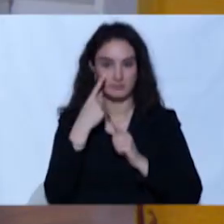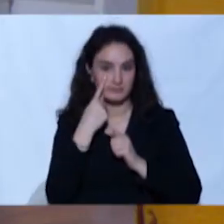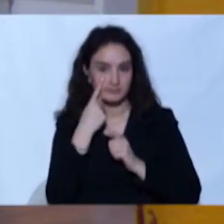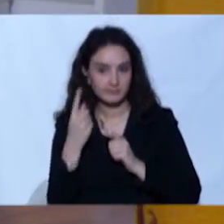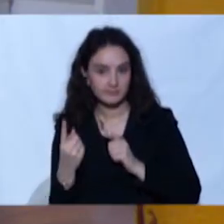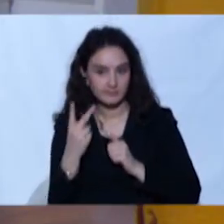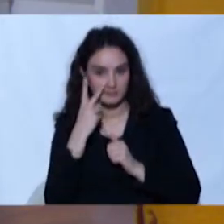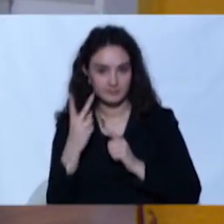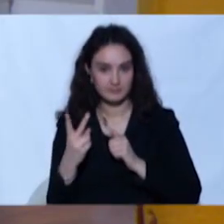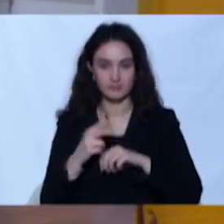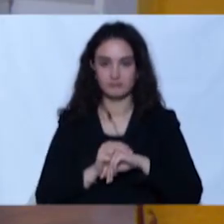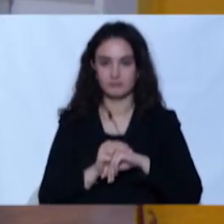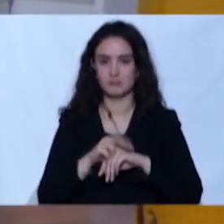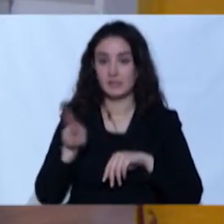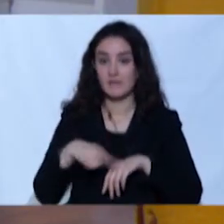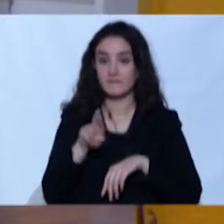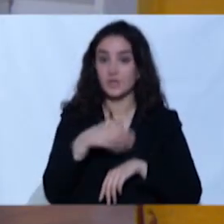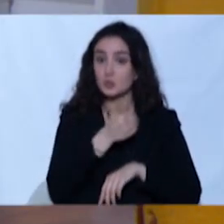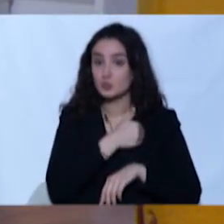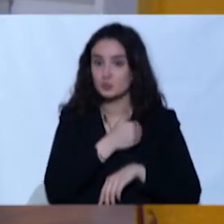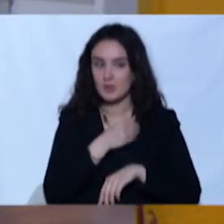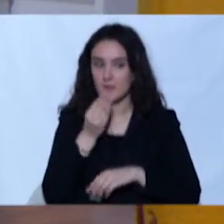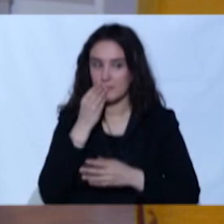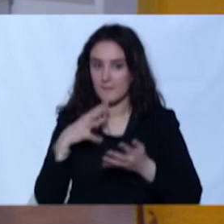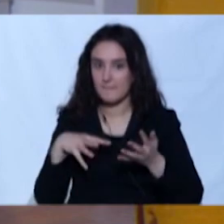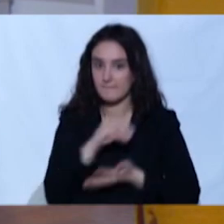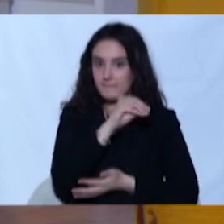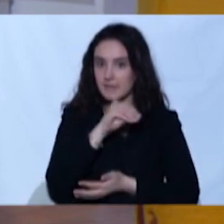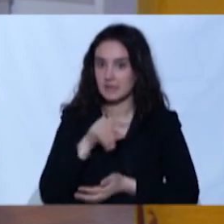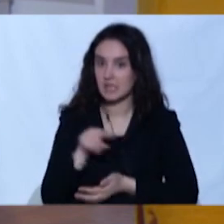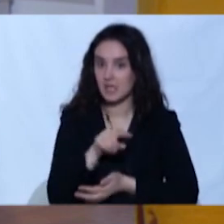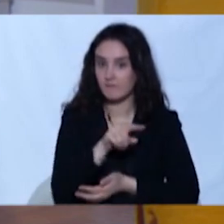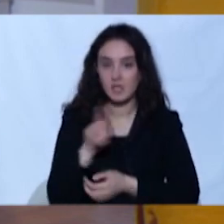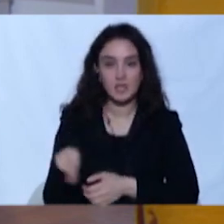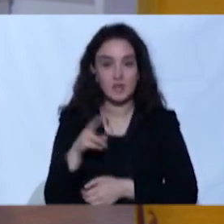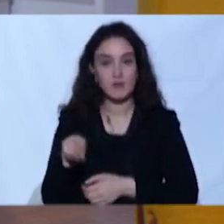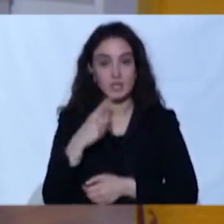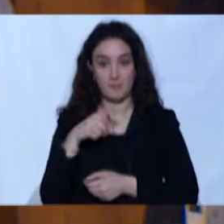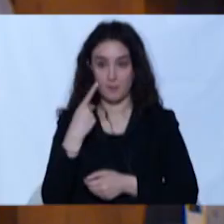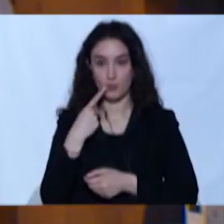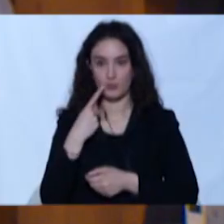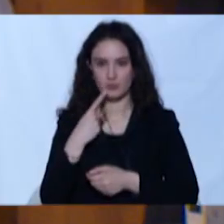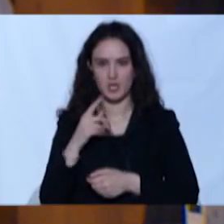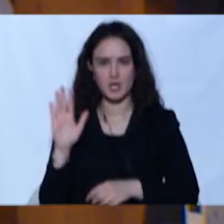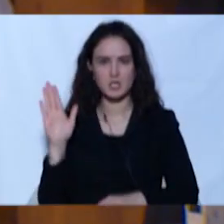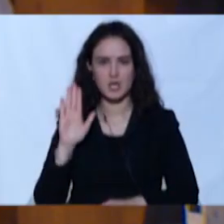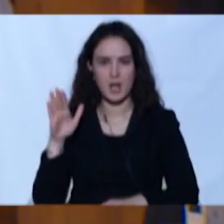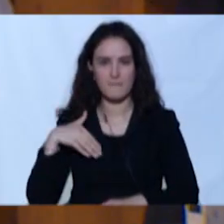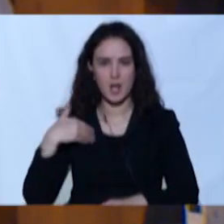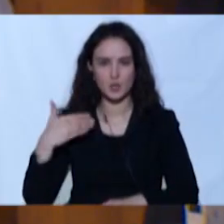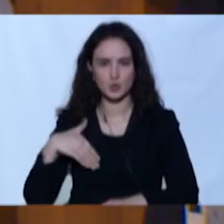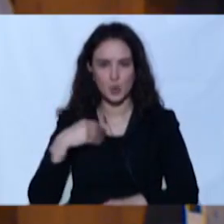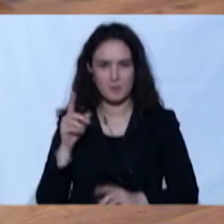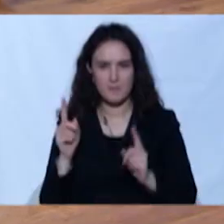The snake wants to eat the mouse. The snake says, "Hello, little